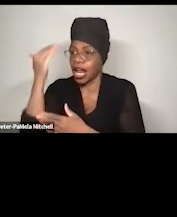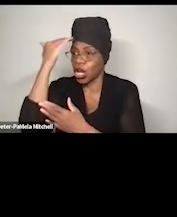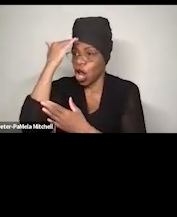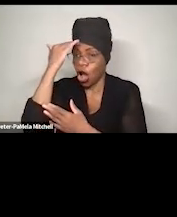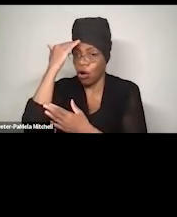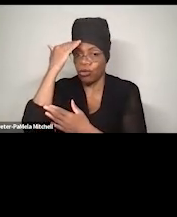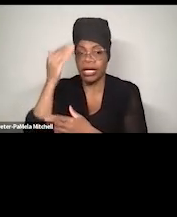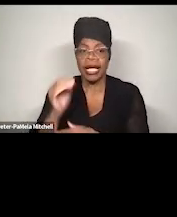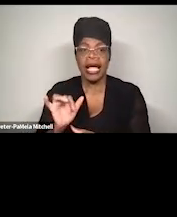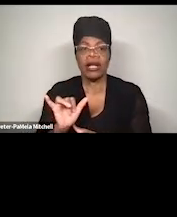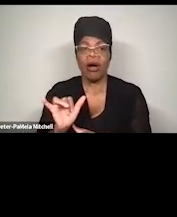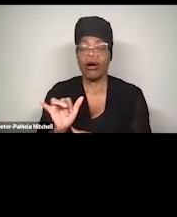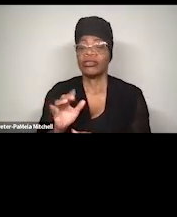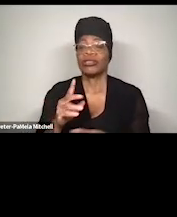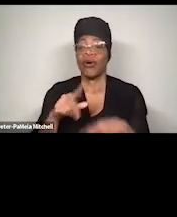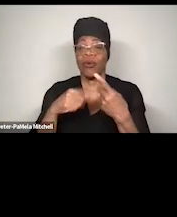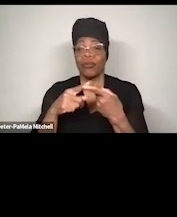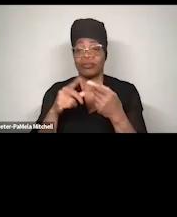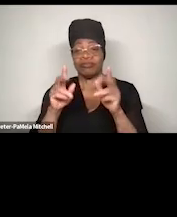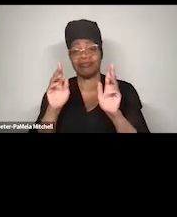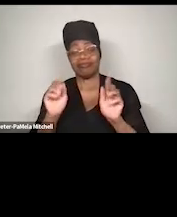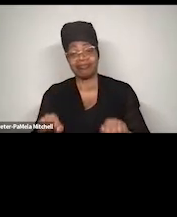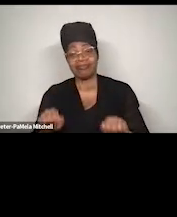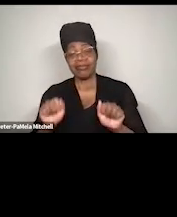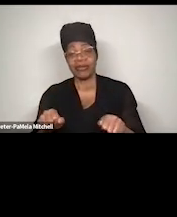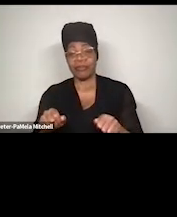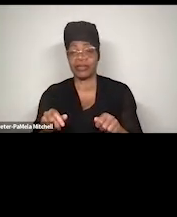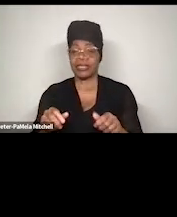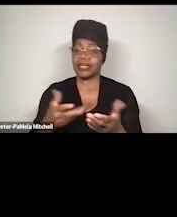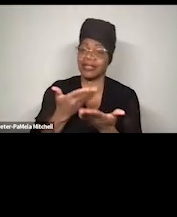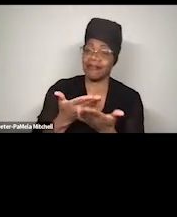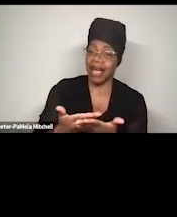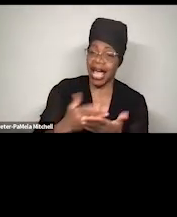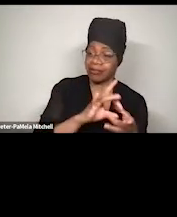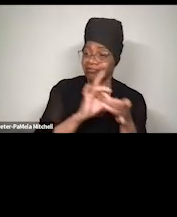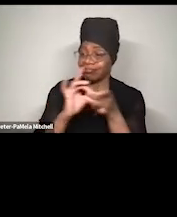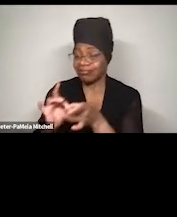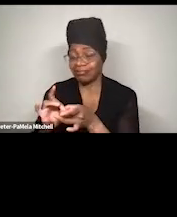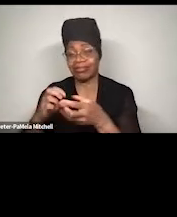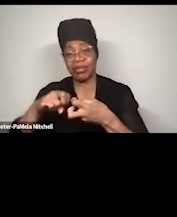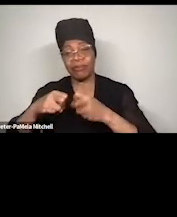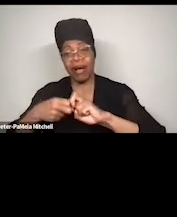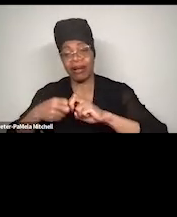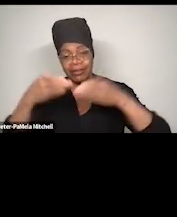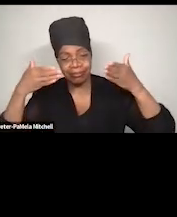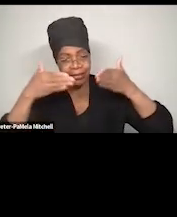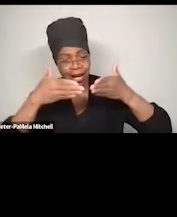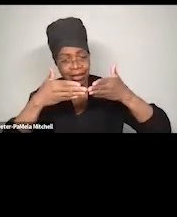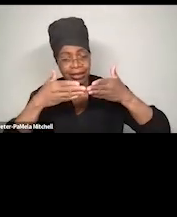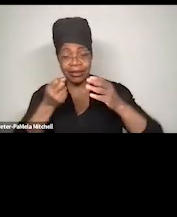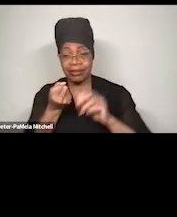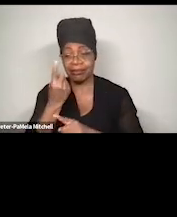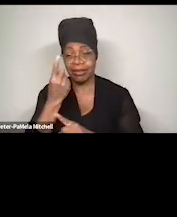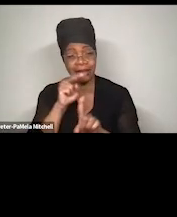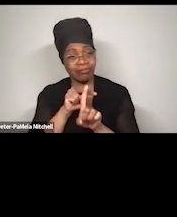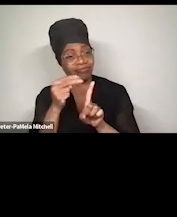false beliefs that don't change even when presented with new ideas or facts. They can coincide with problems concentrating, disordered perceptions, confused